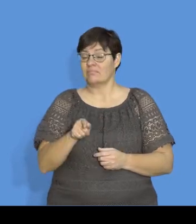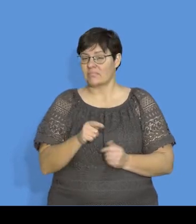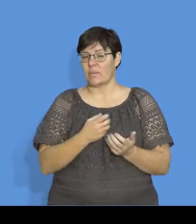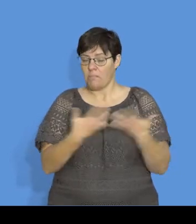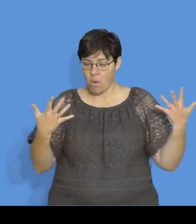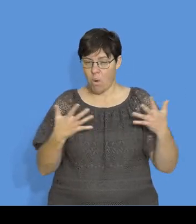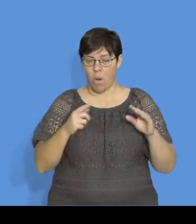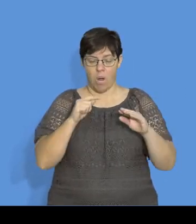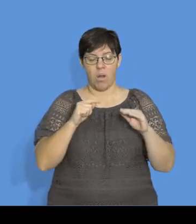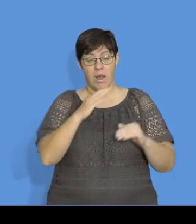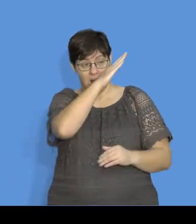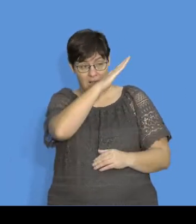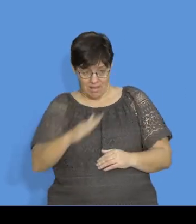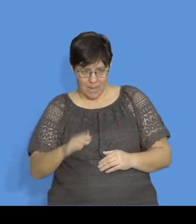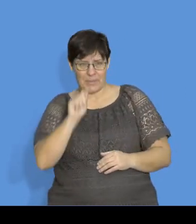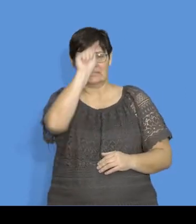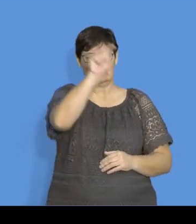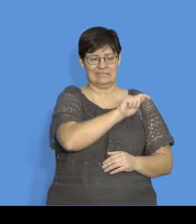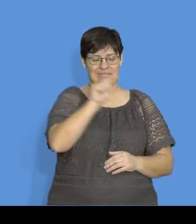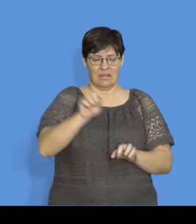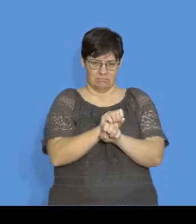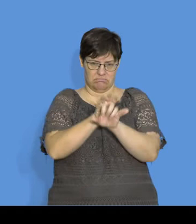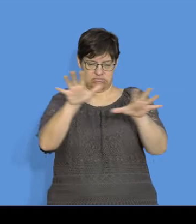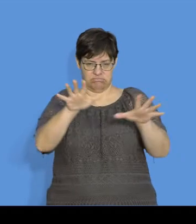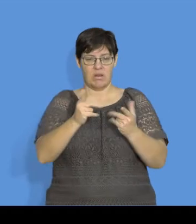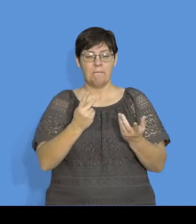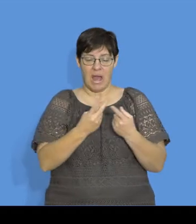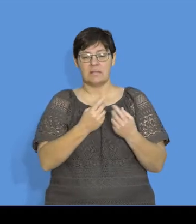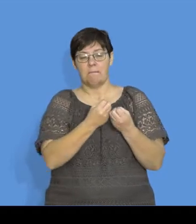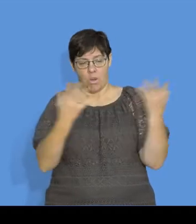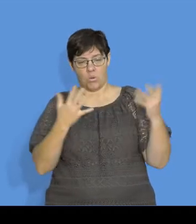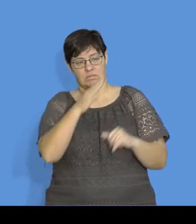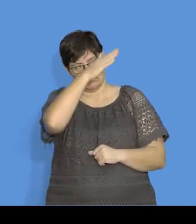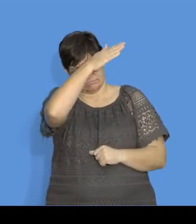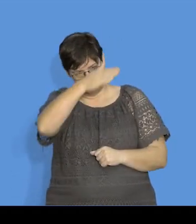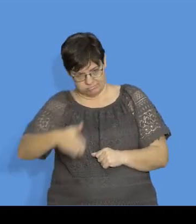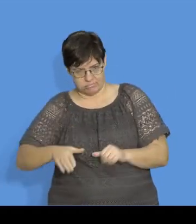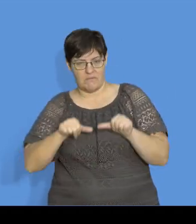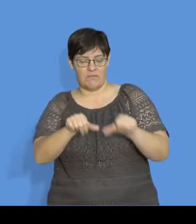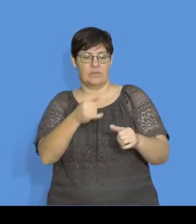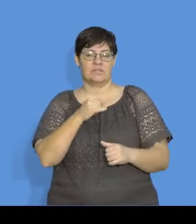points are more scattered but follow a general downward trend.